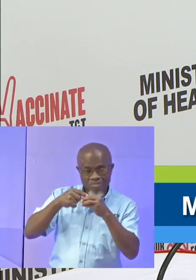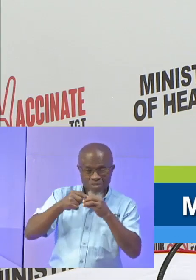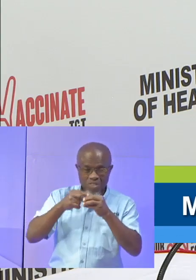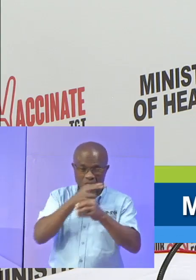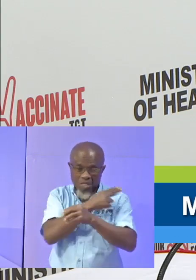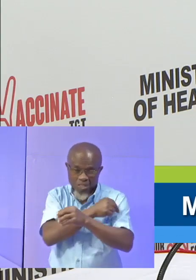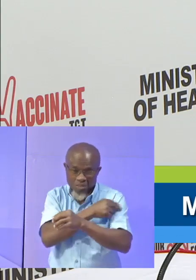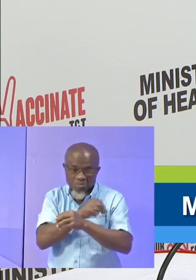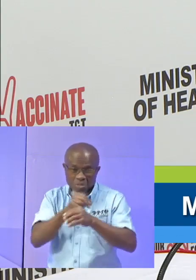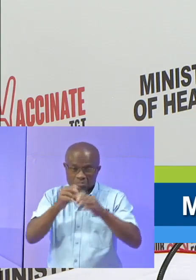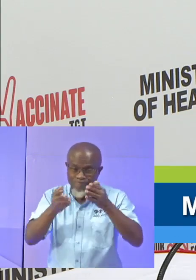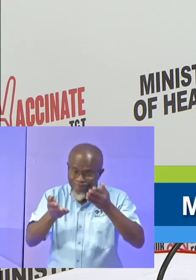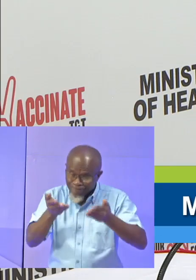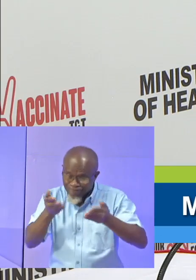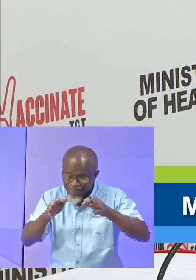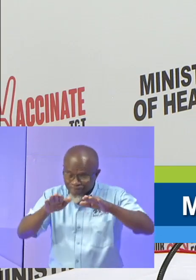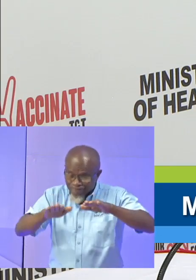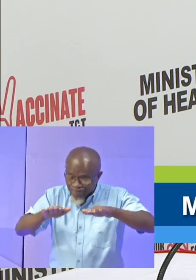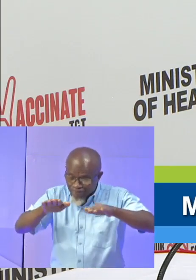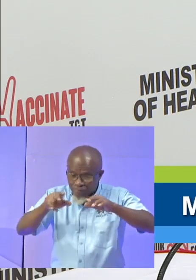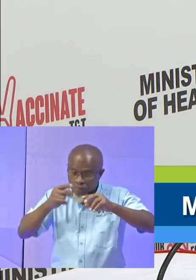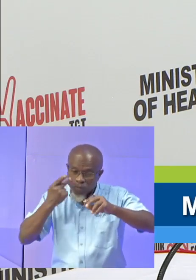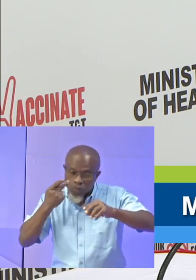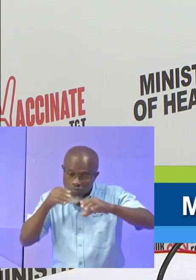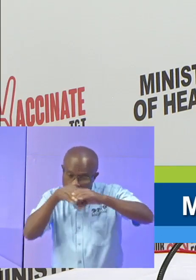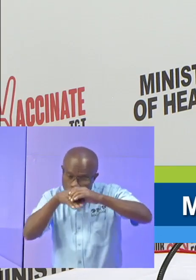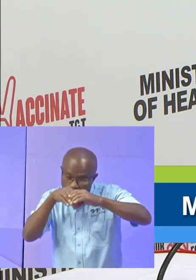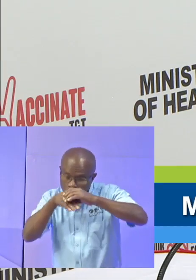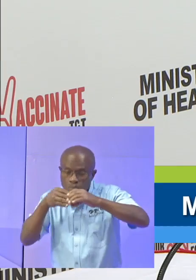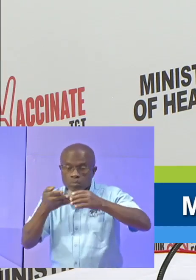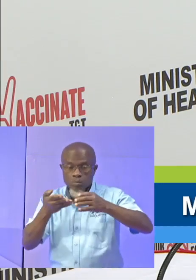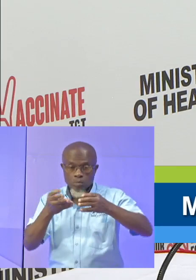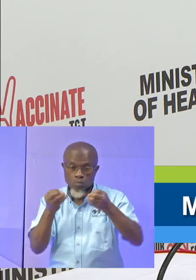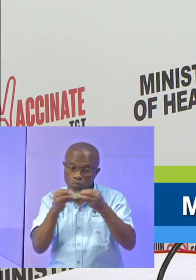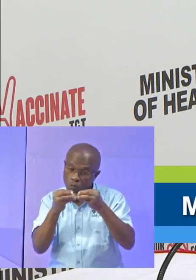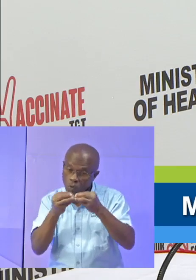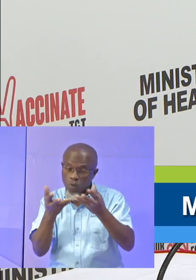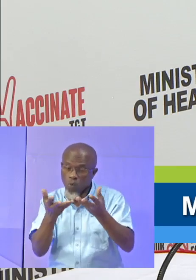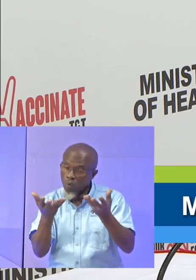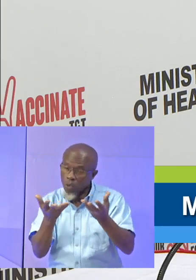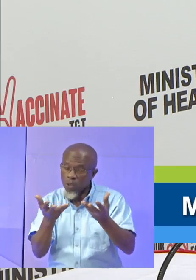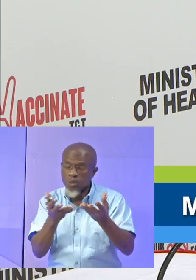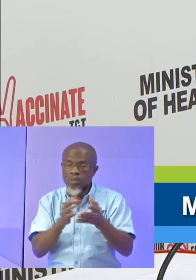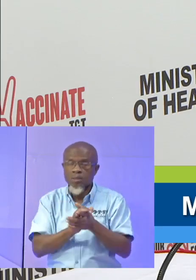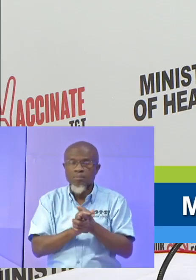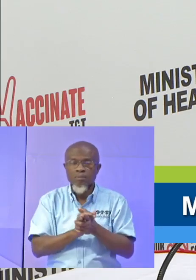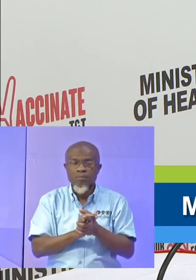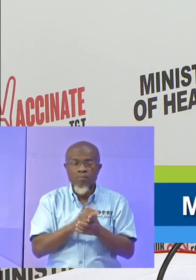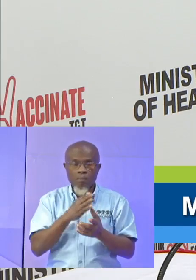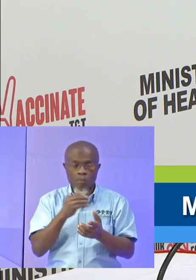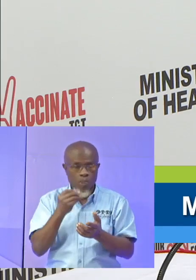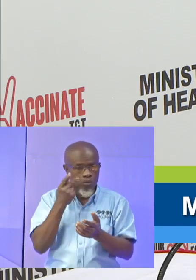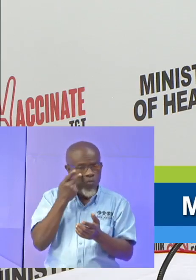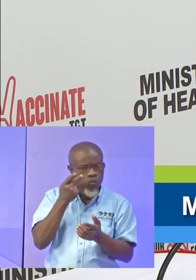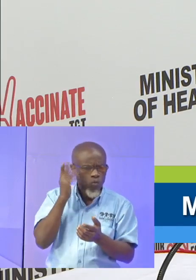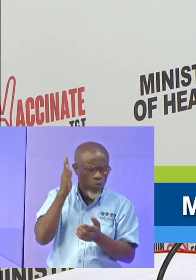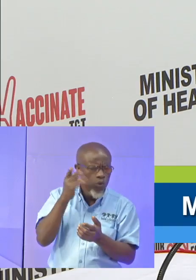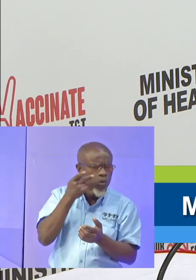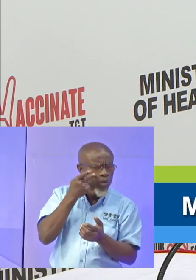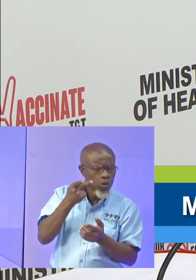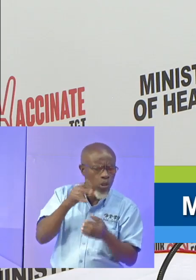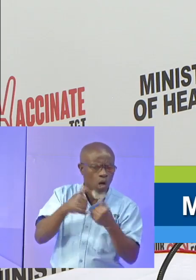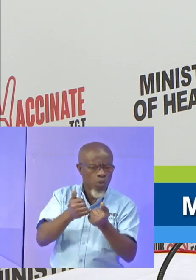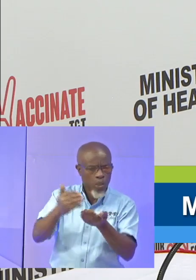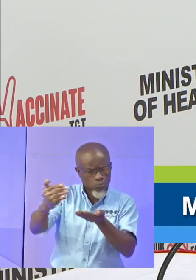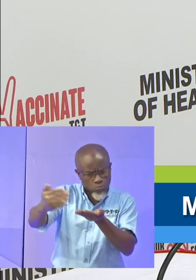asked about people having boosters. We are beginning to track now that sort of information and compile it through the EPI unit. And of course,